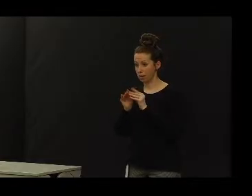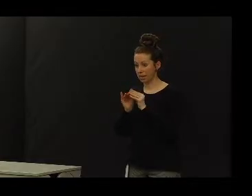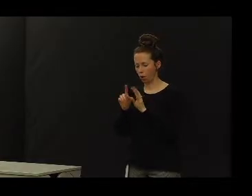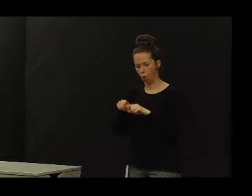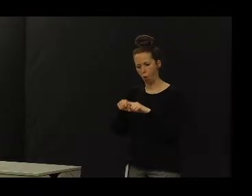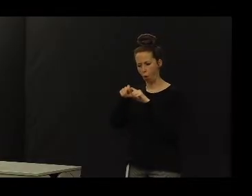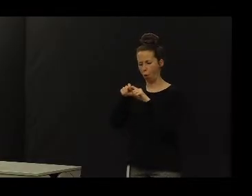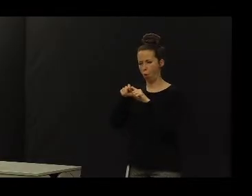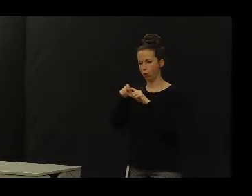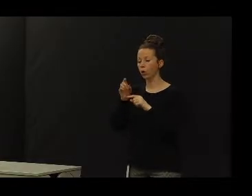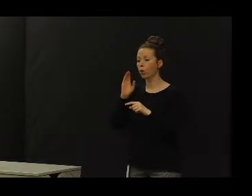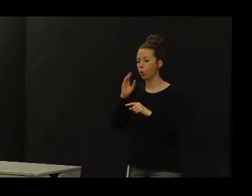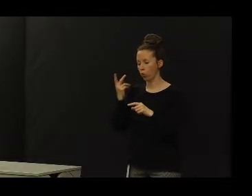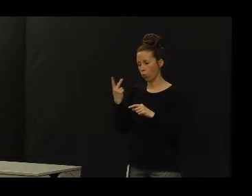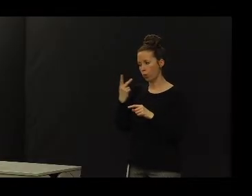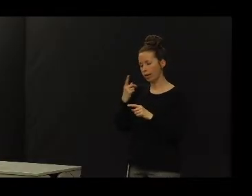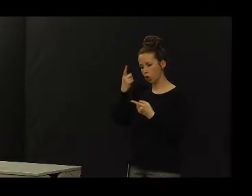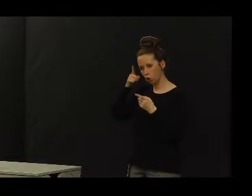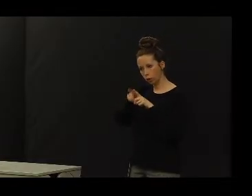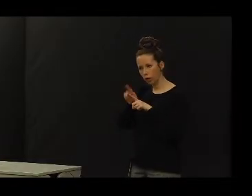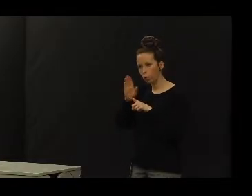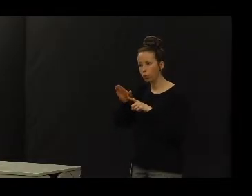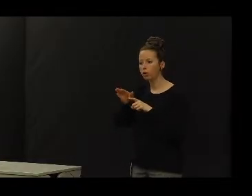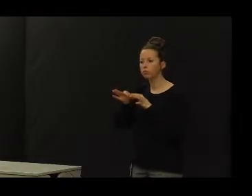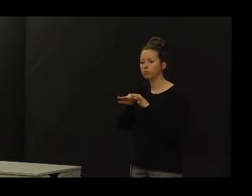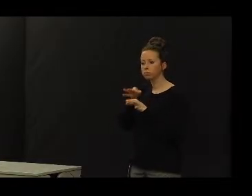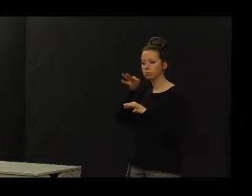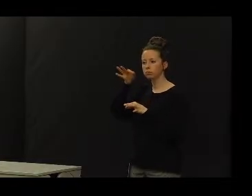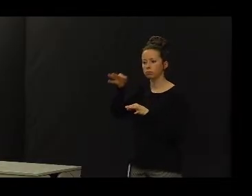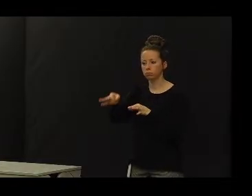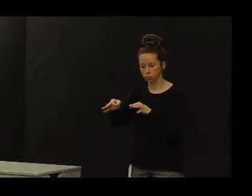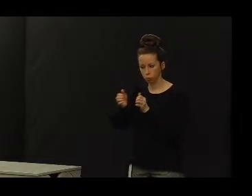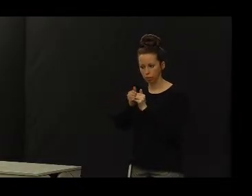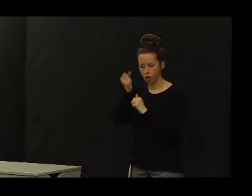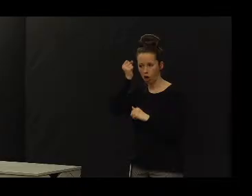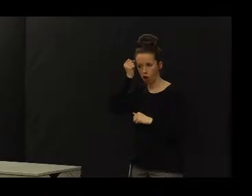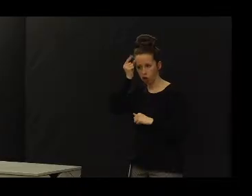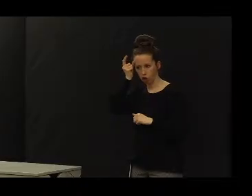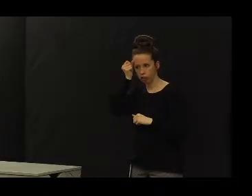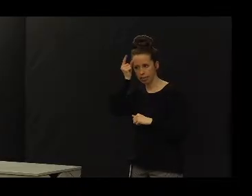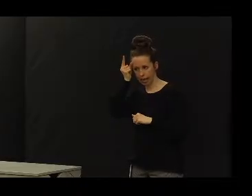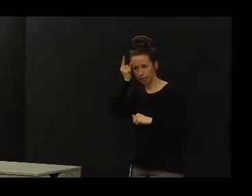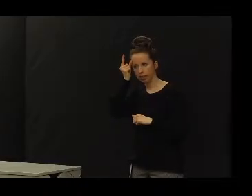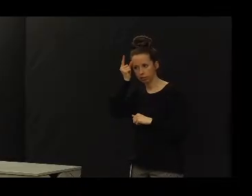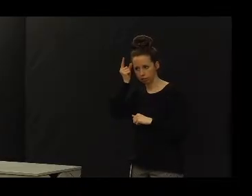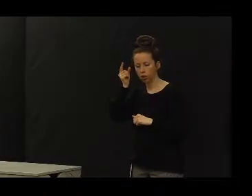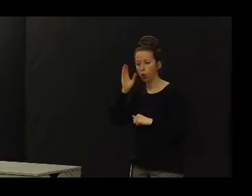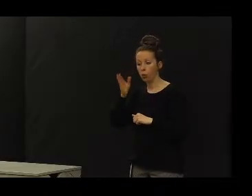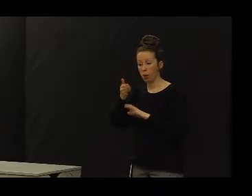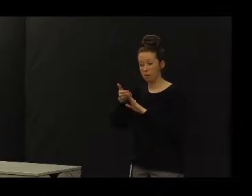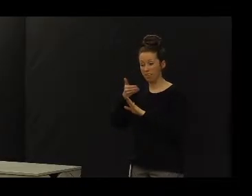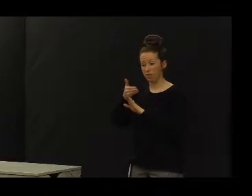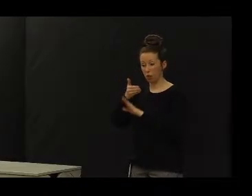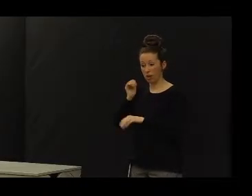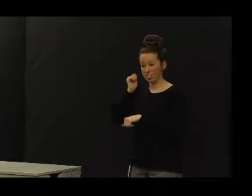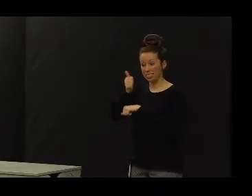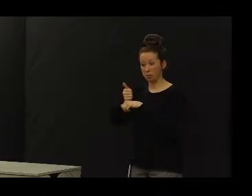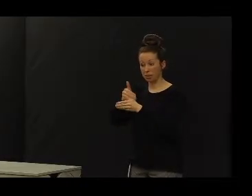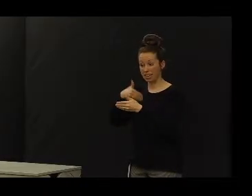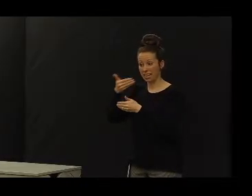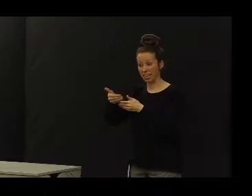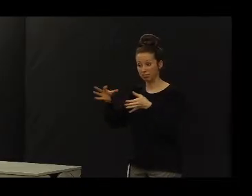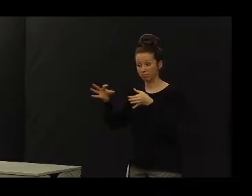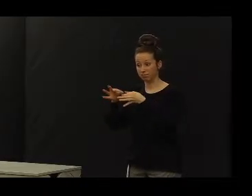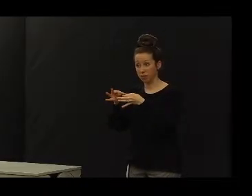agreed that we would reschedule with the understanding to have a joint session. We would come together for a